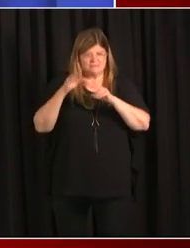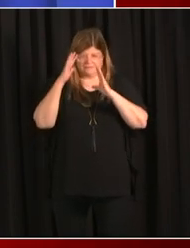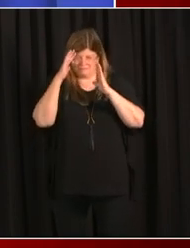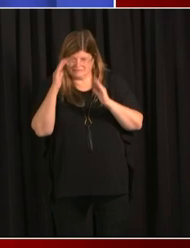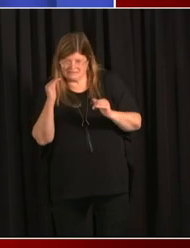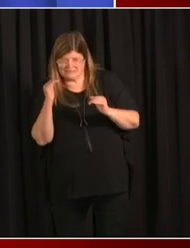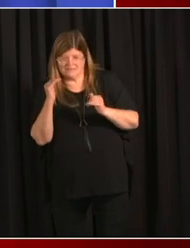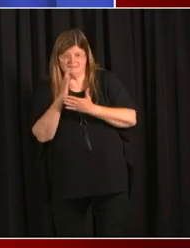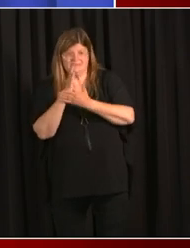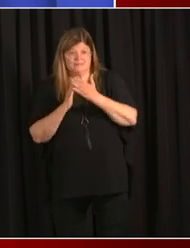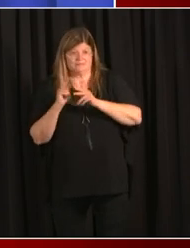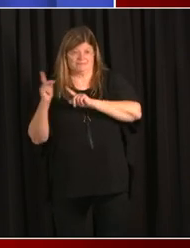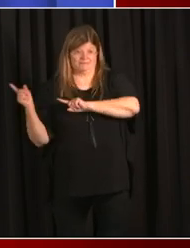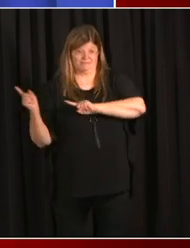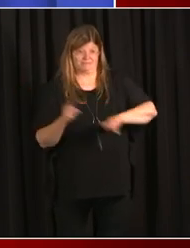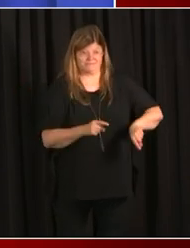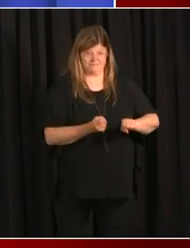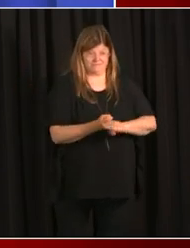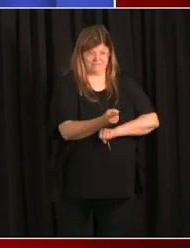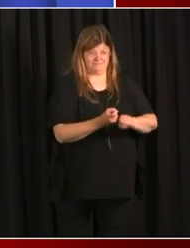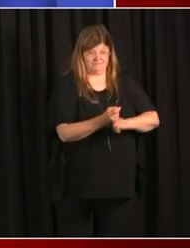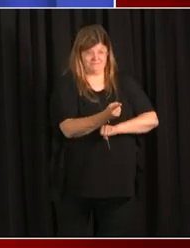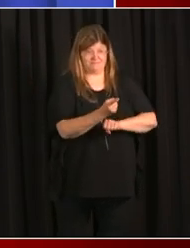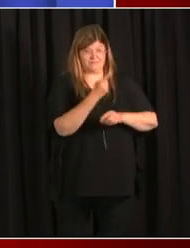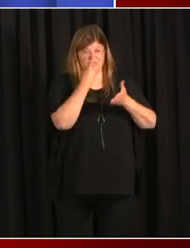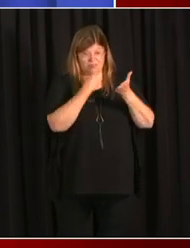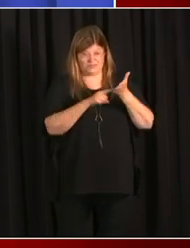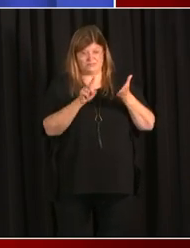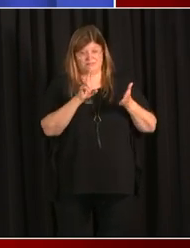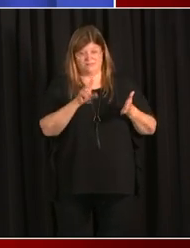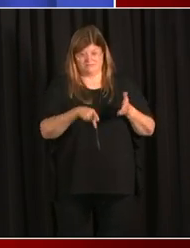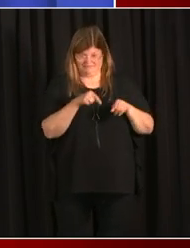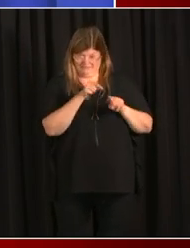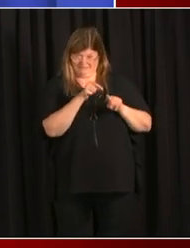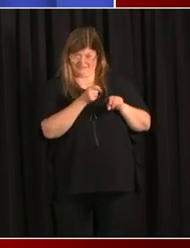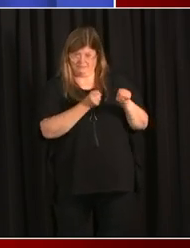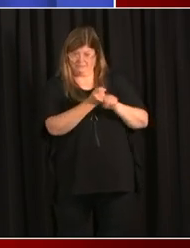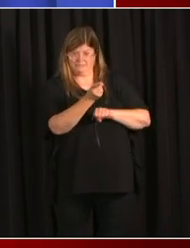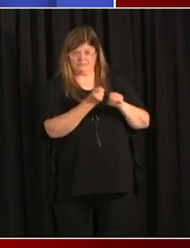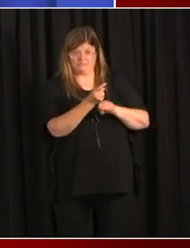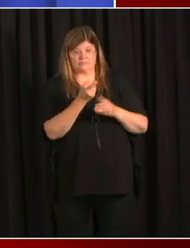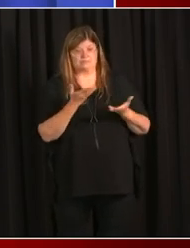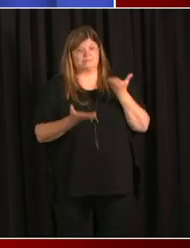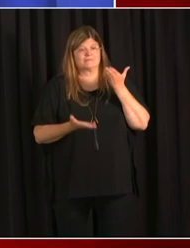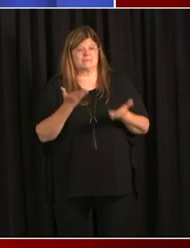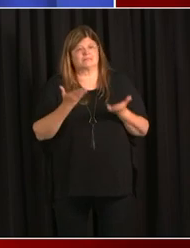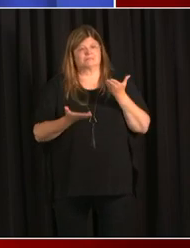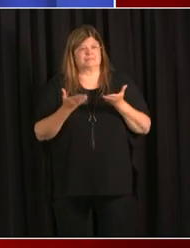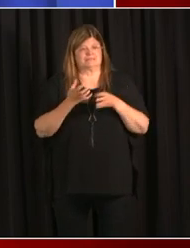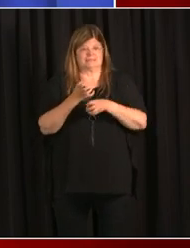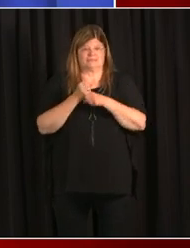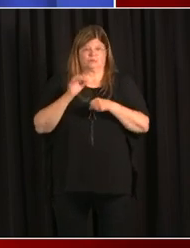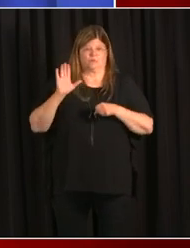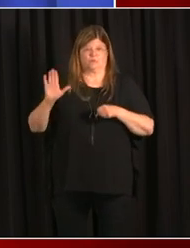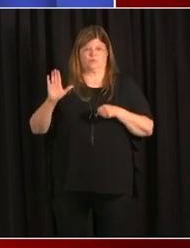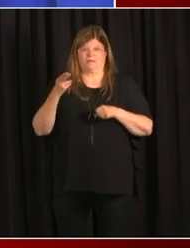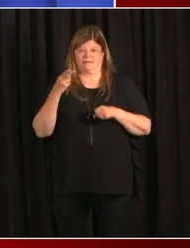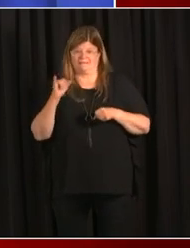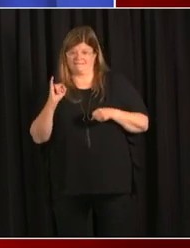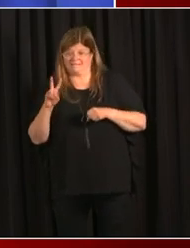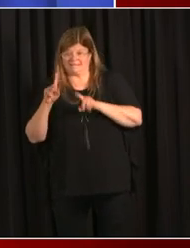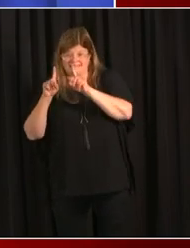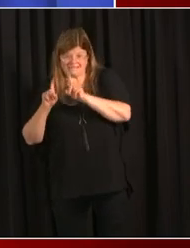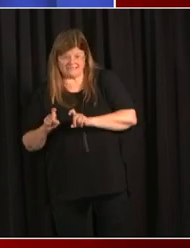has some people who were coming in for an annual checkup, and that annual checkup may be where they were getting their annual